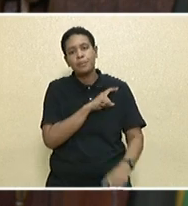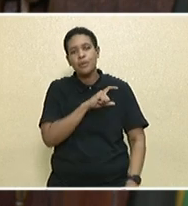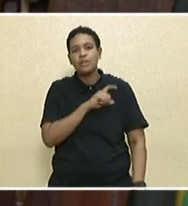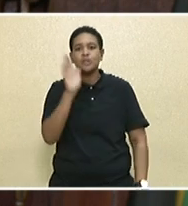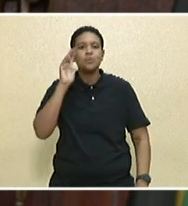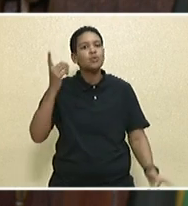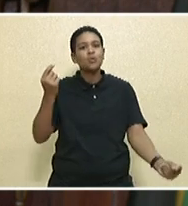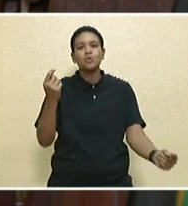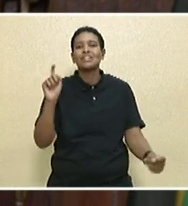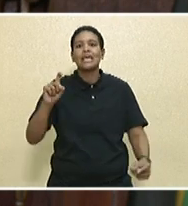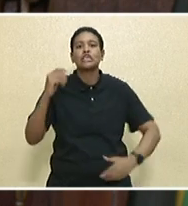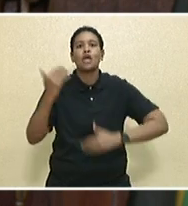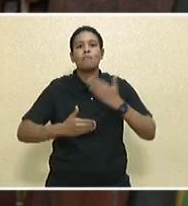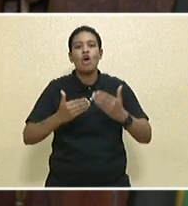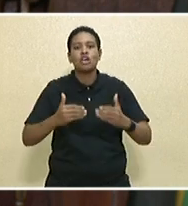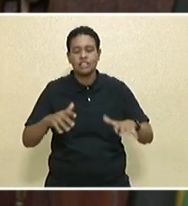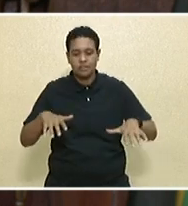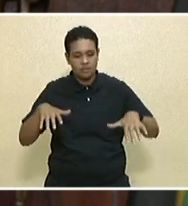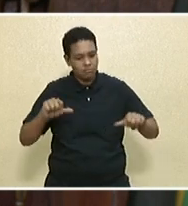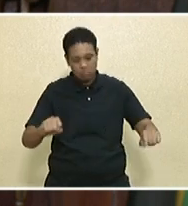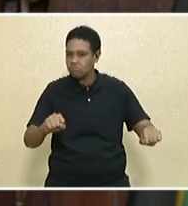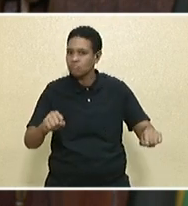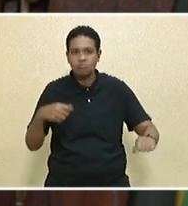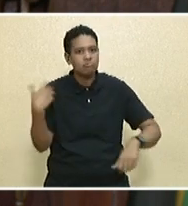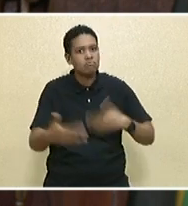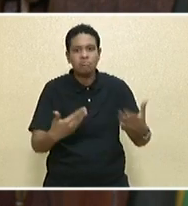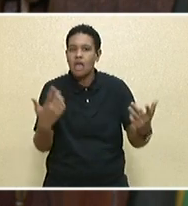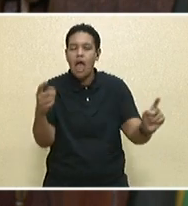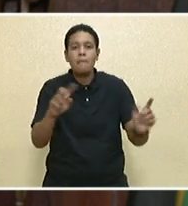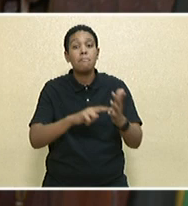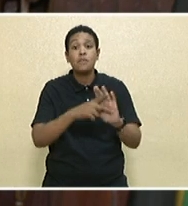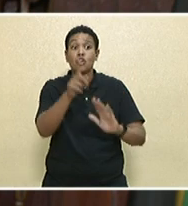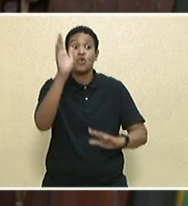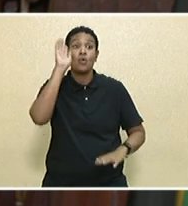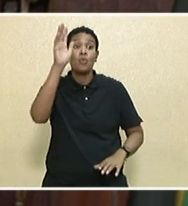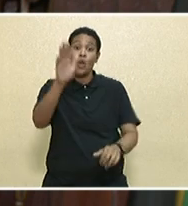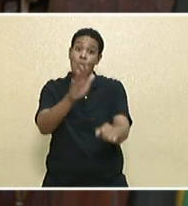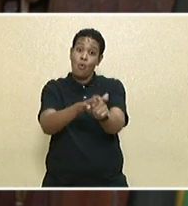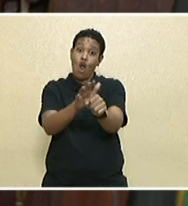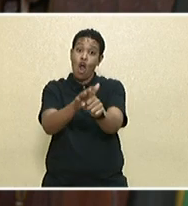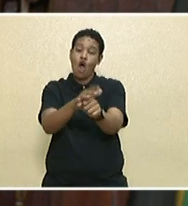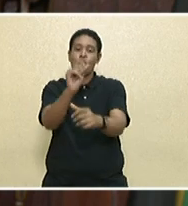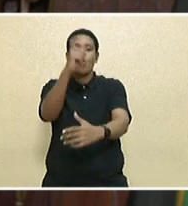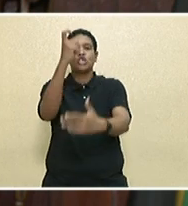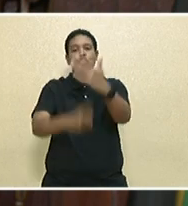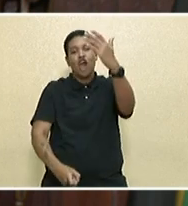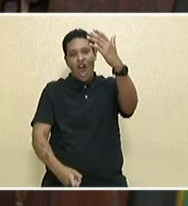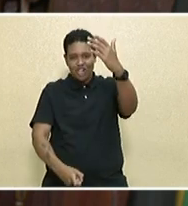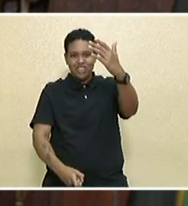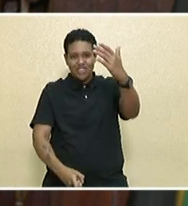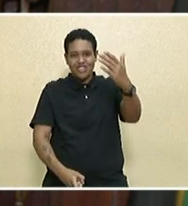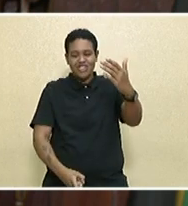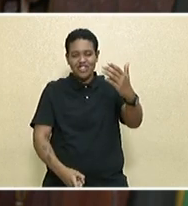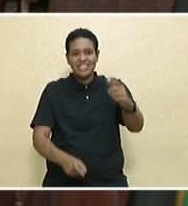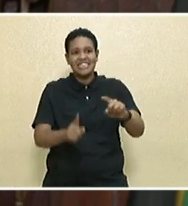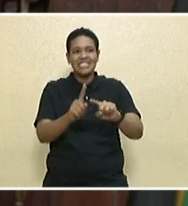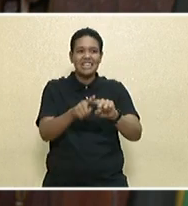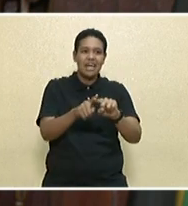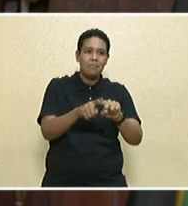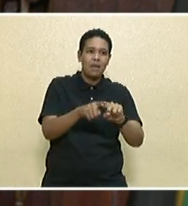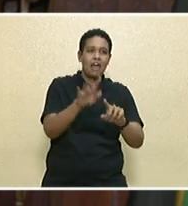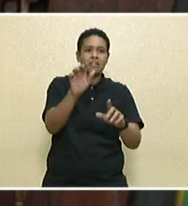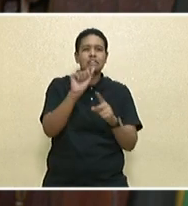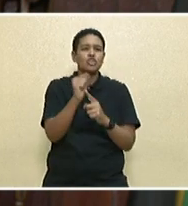necessary processes activated, meaning that you will either be warned or charged, depending on, of course,